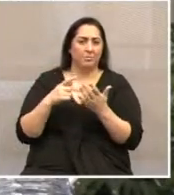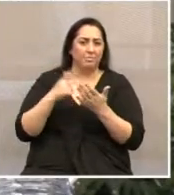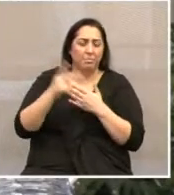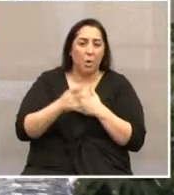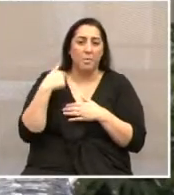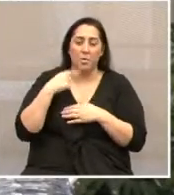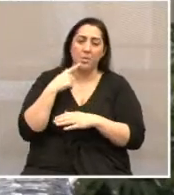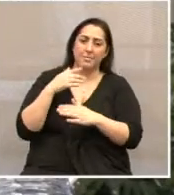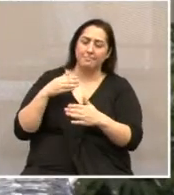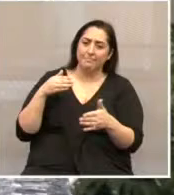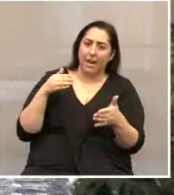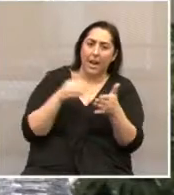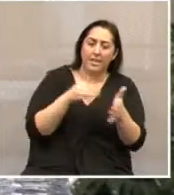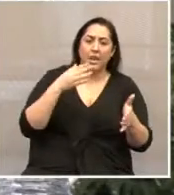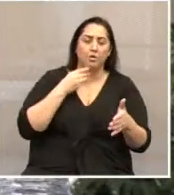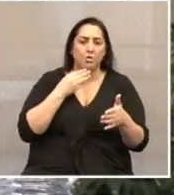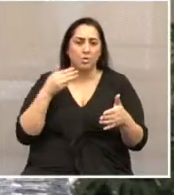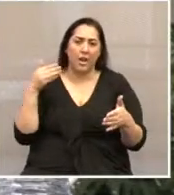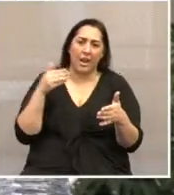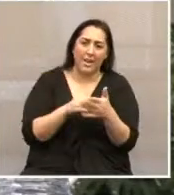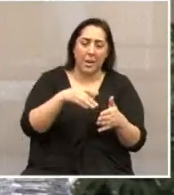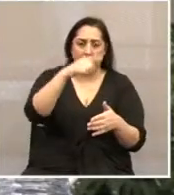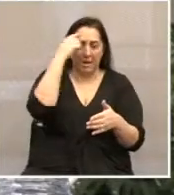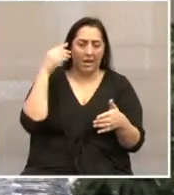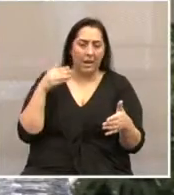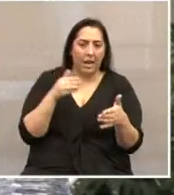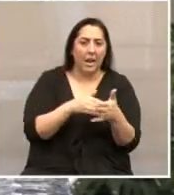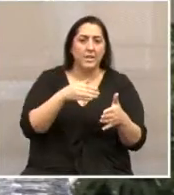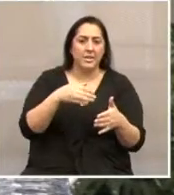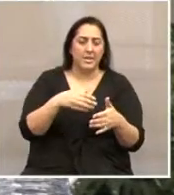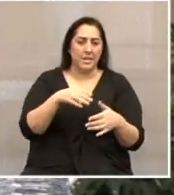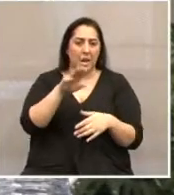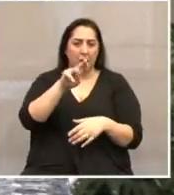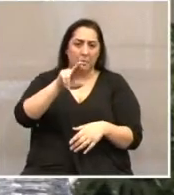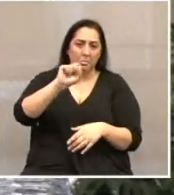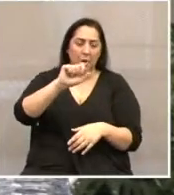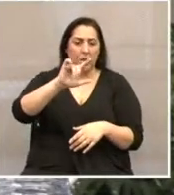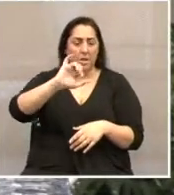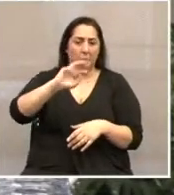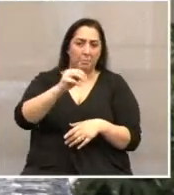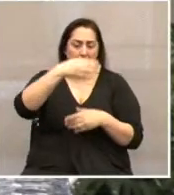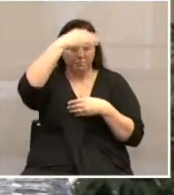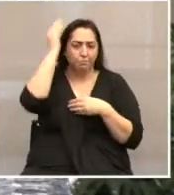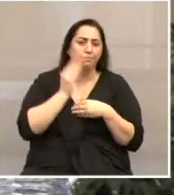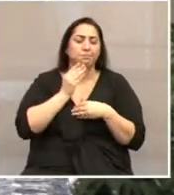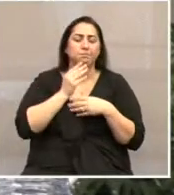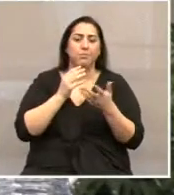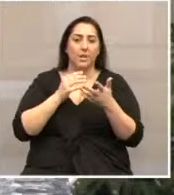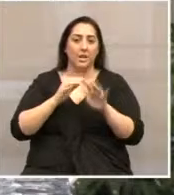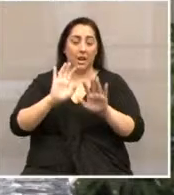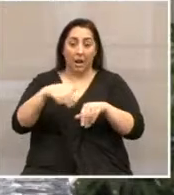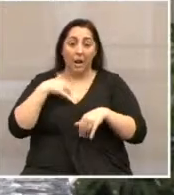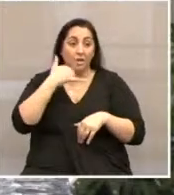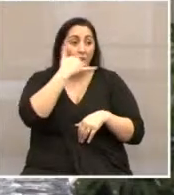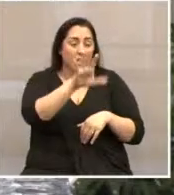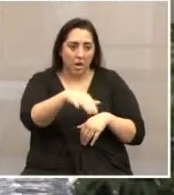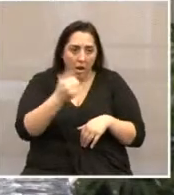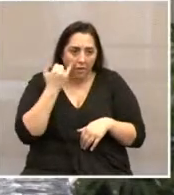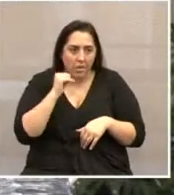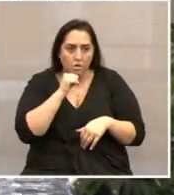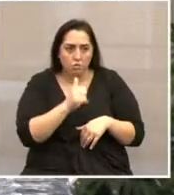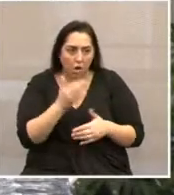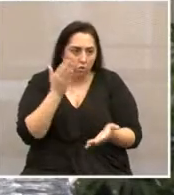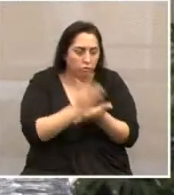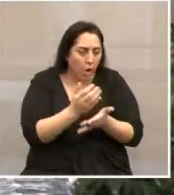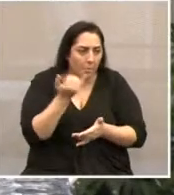anti-Afro-American, anti-Jewish, anti-Muslim, to the point that I called and I said, if this is not stopped and it's not